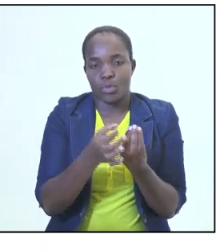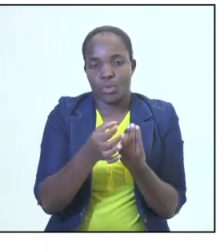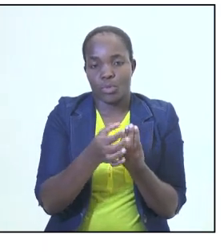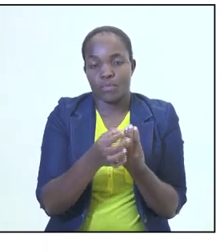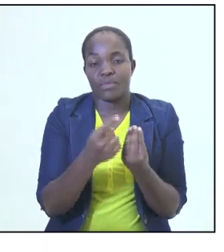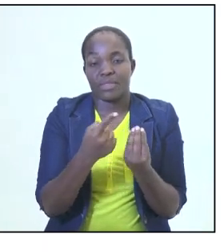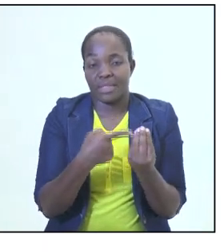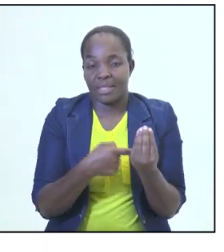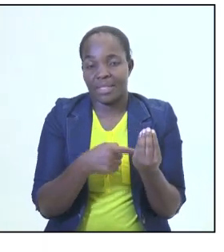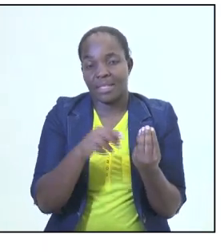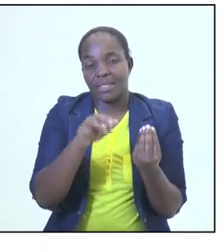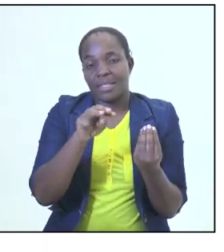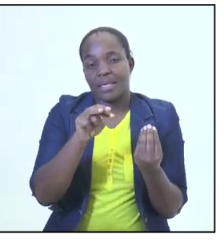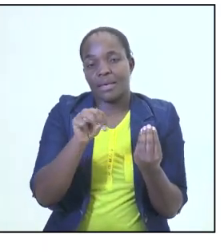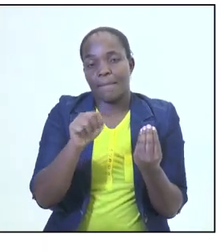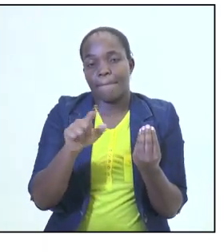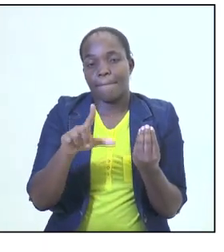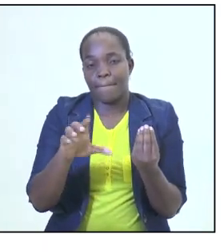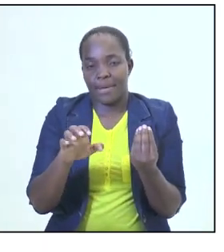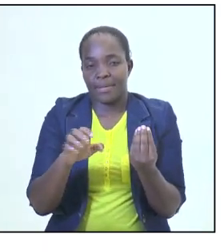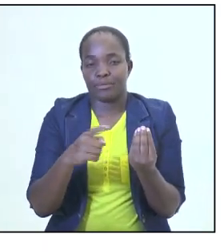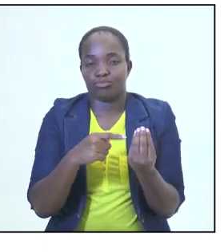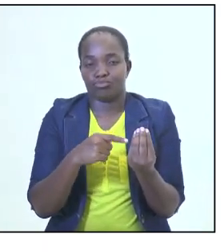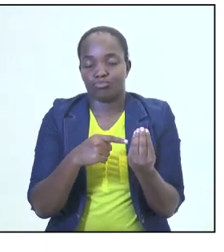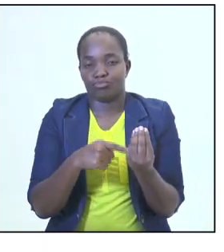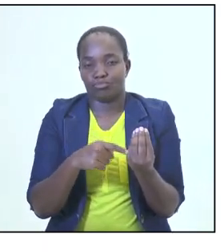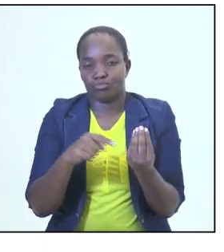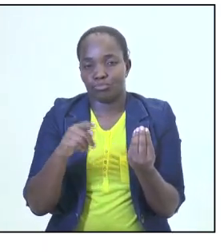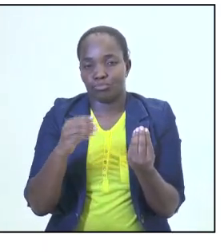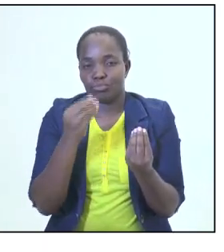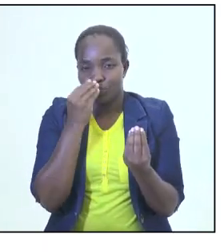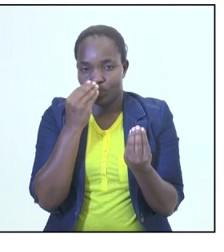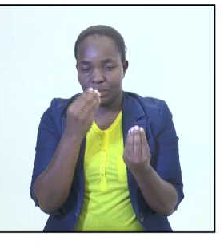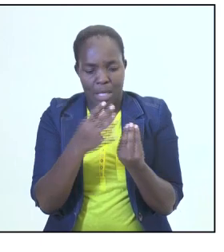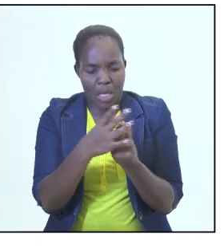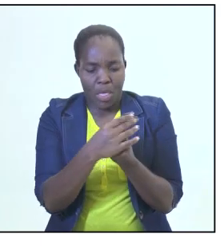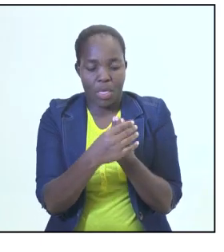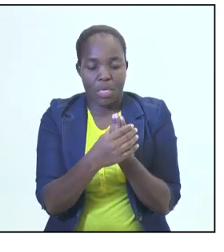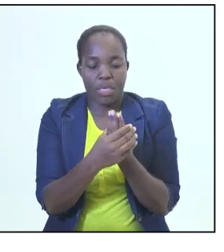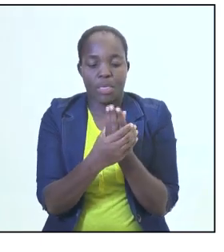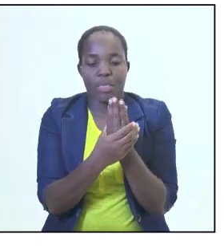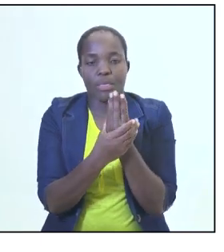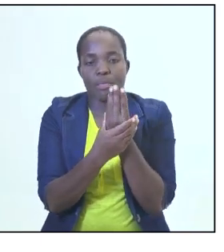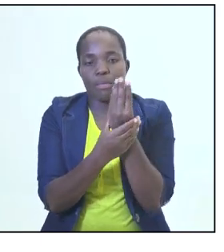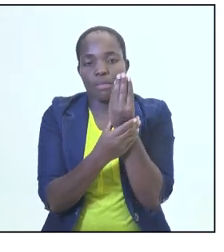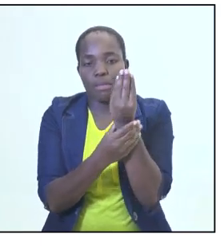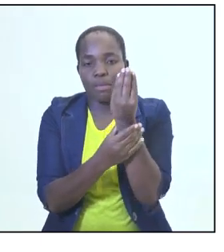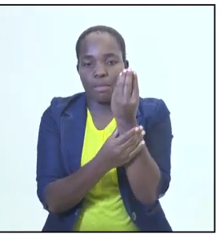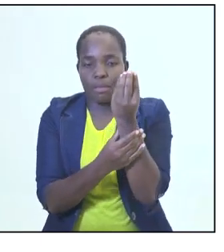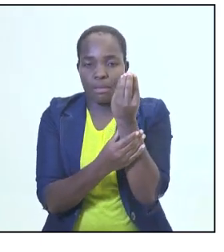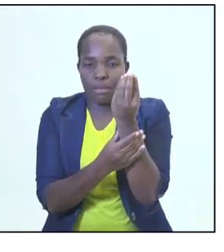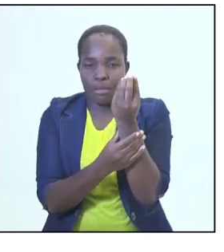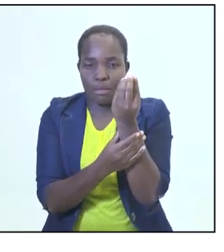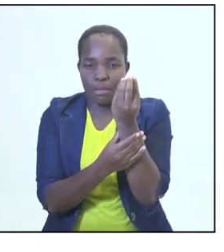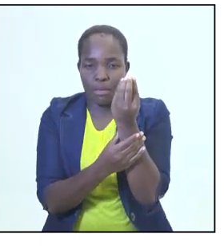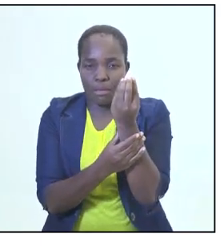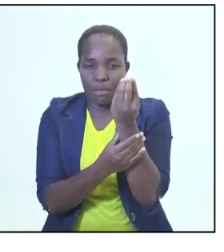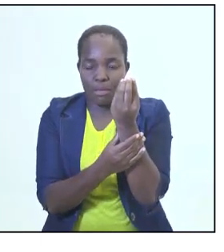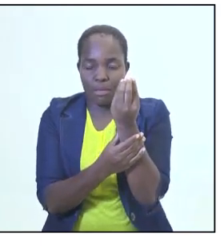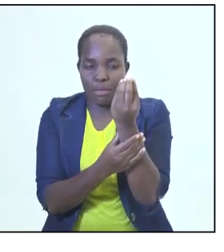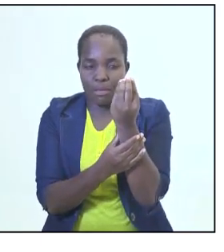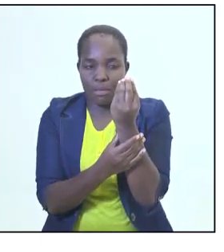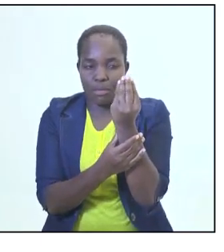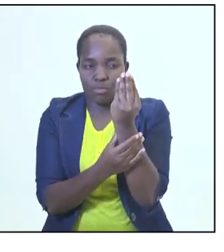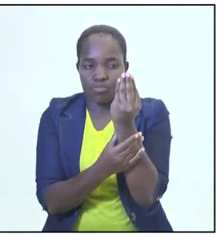flower. By now, our flower is quite bare indeed. and it leaves just the core of the flower,